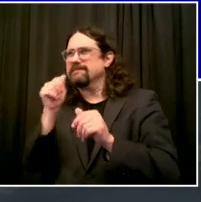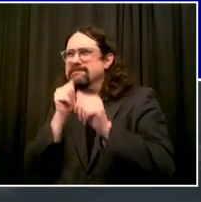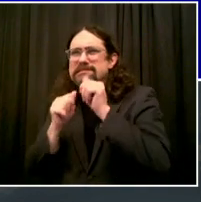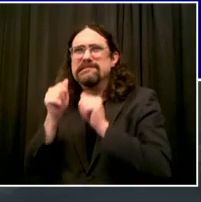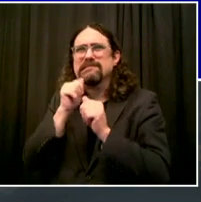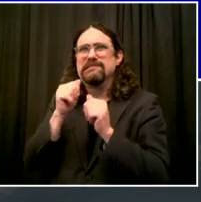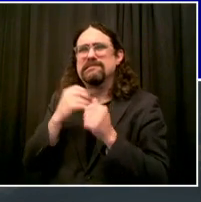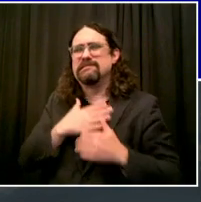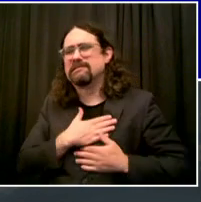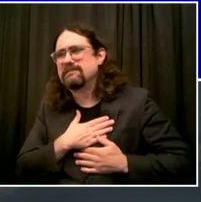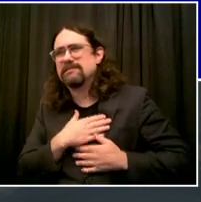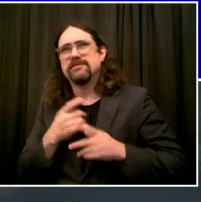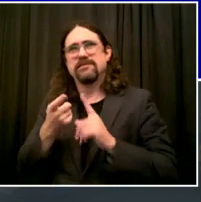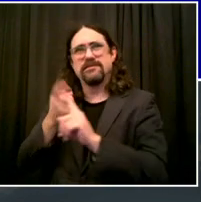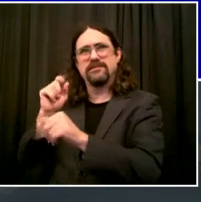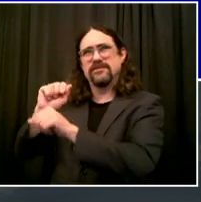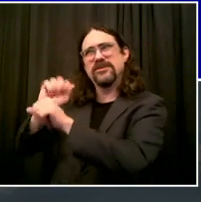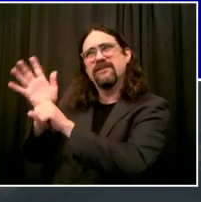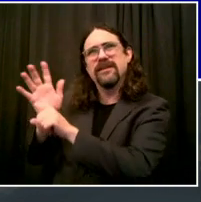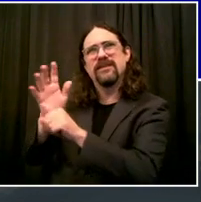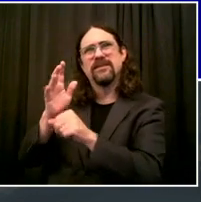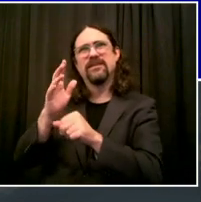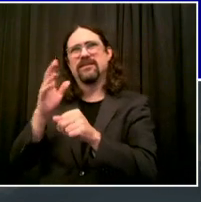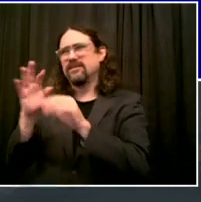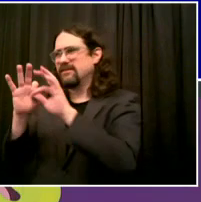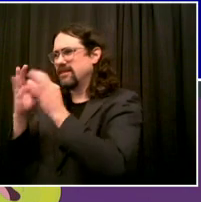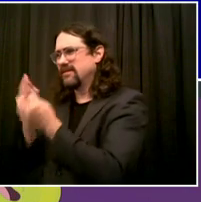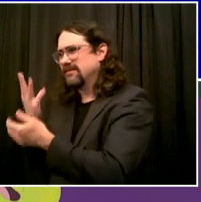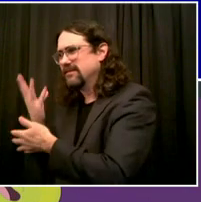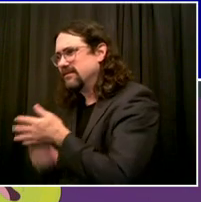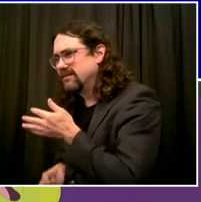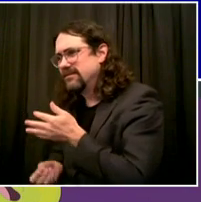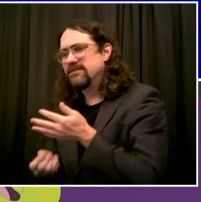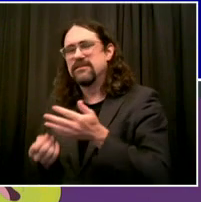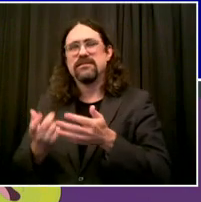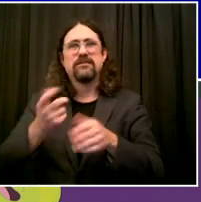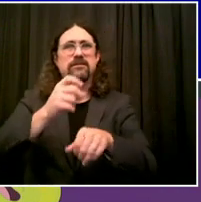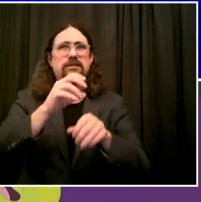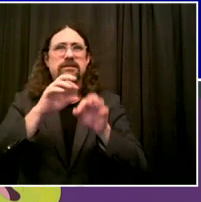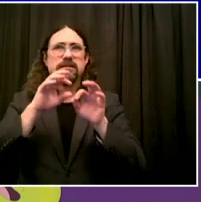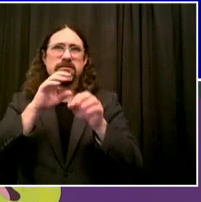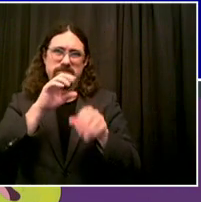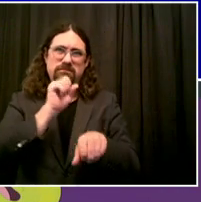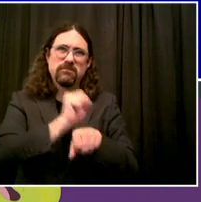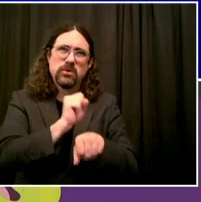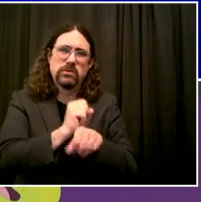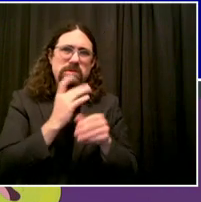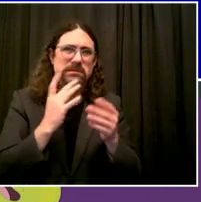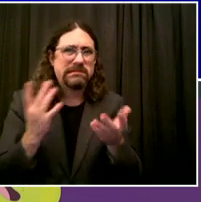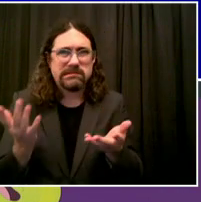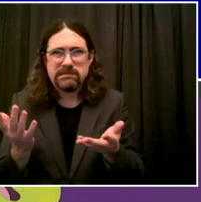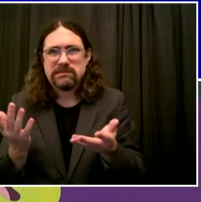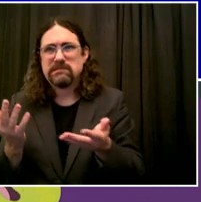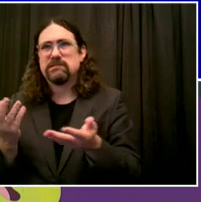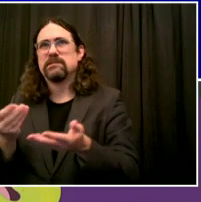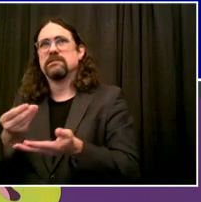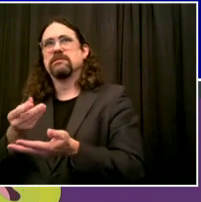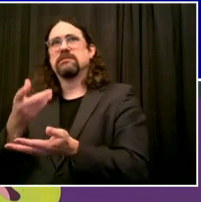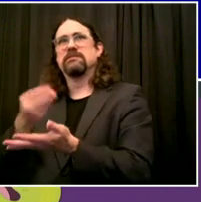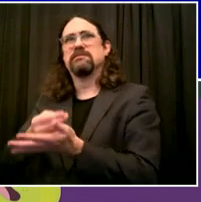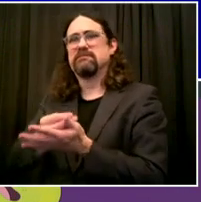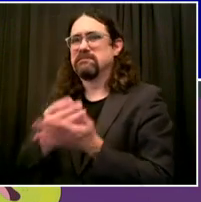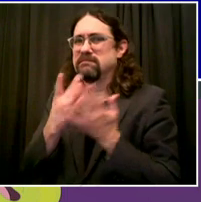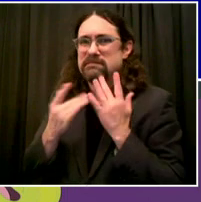livelihood. They don't have money for the basics, and that begins with food. This needs more attention, that millions of New